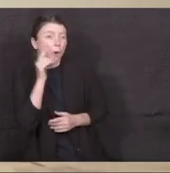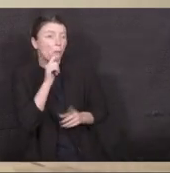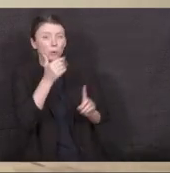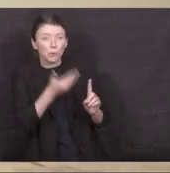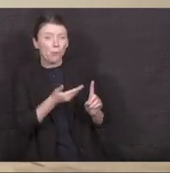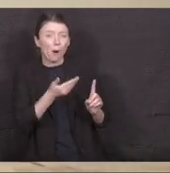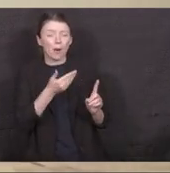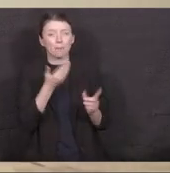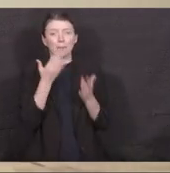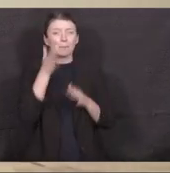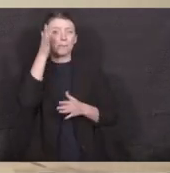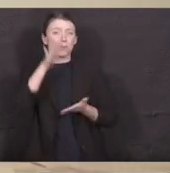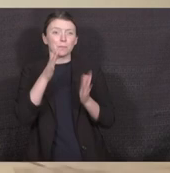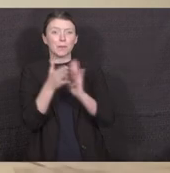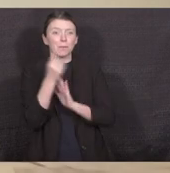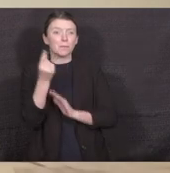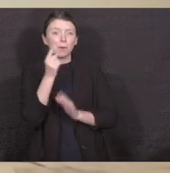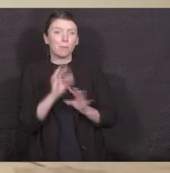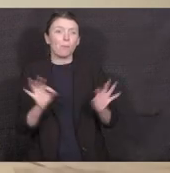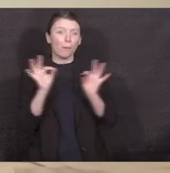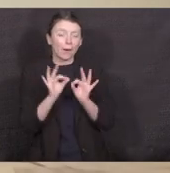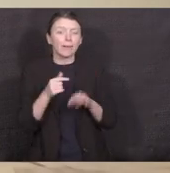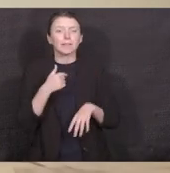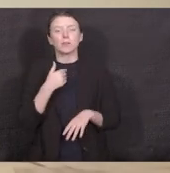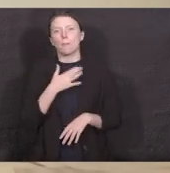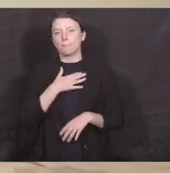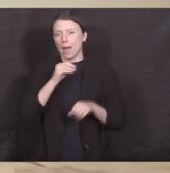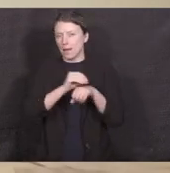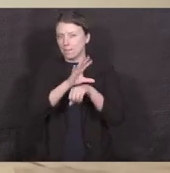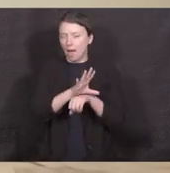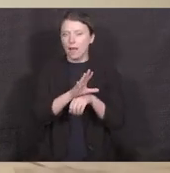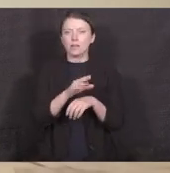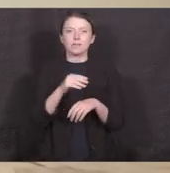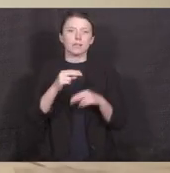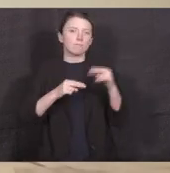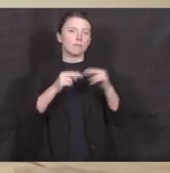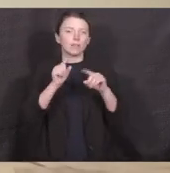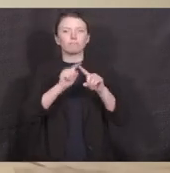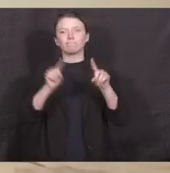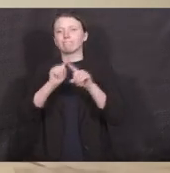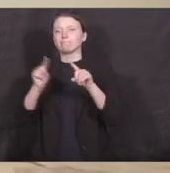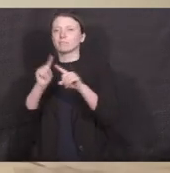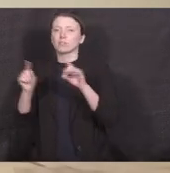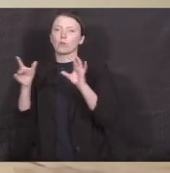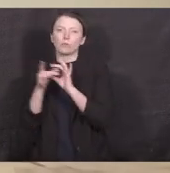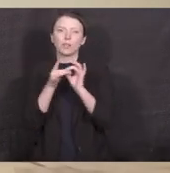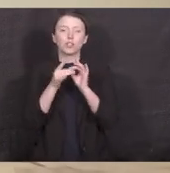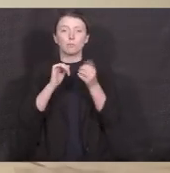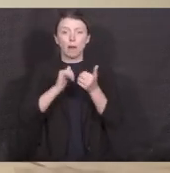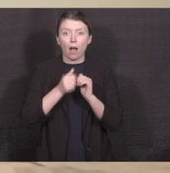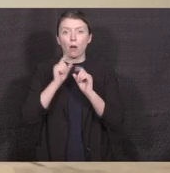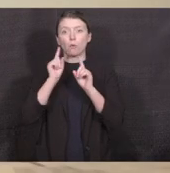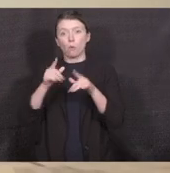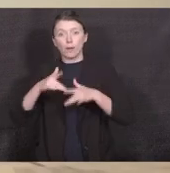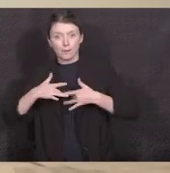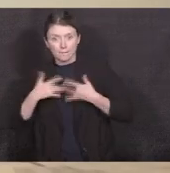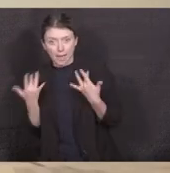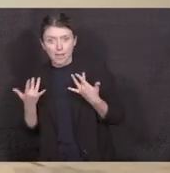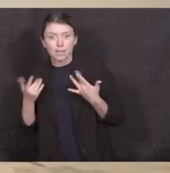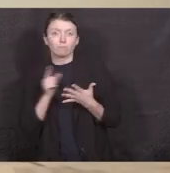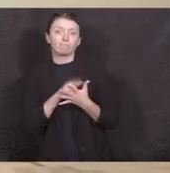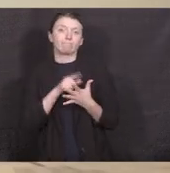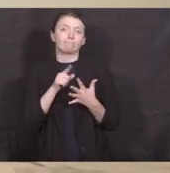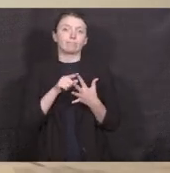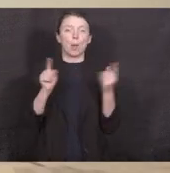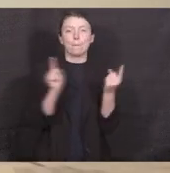be. And so I would say, try to build as many relationships as possible by going to events, by just